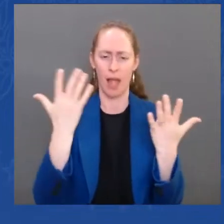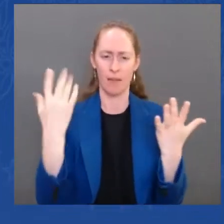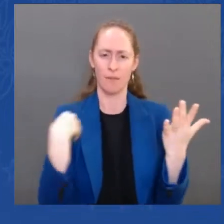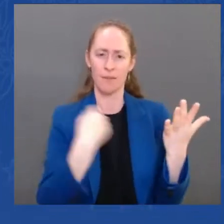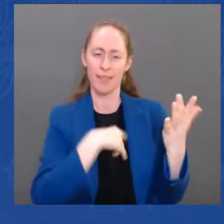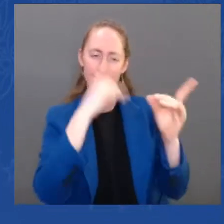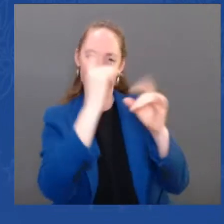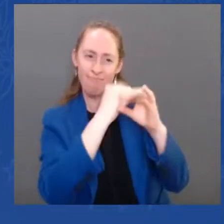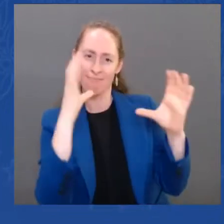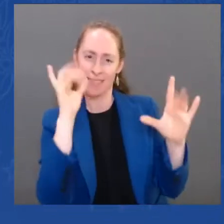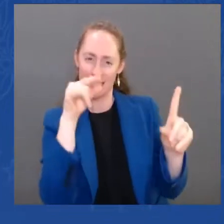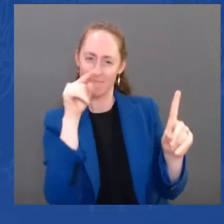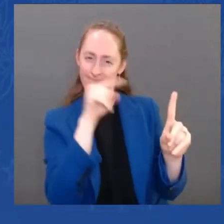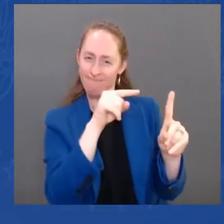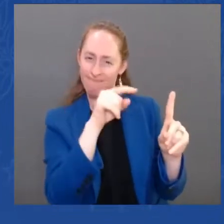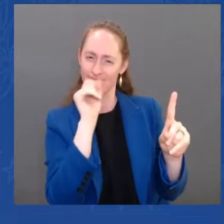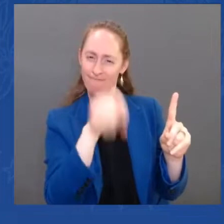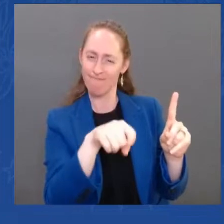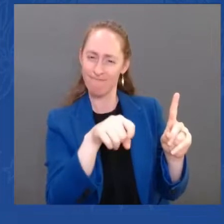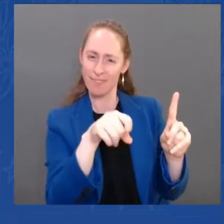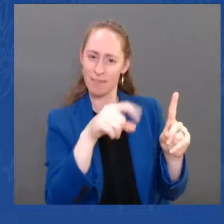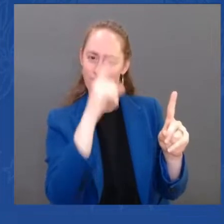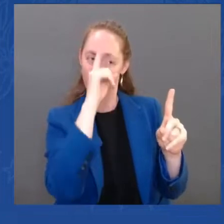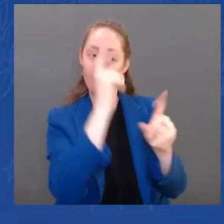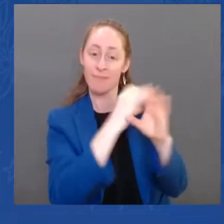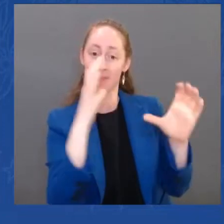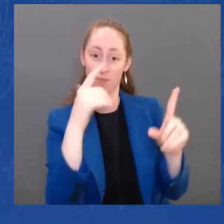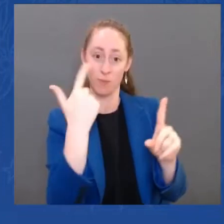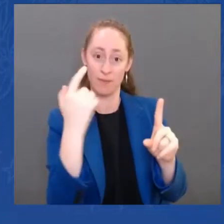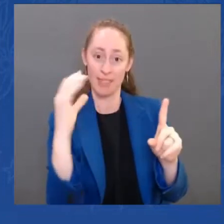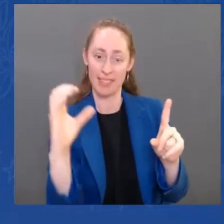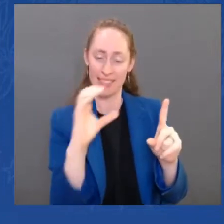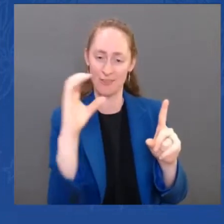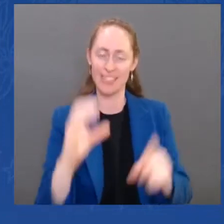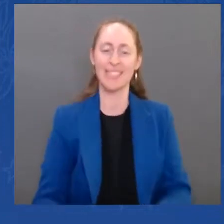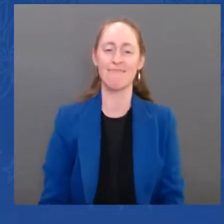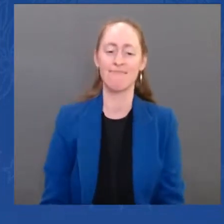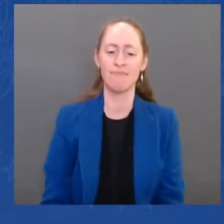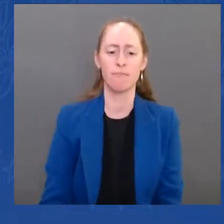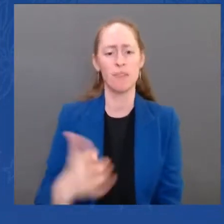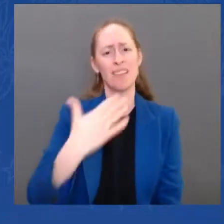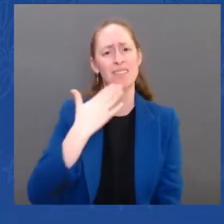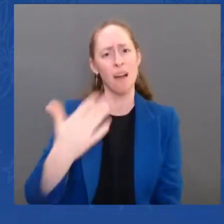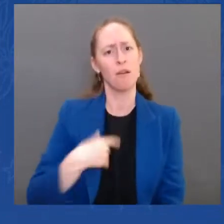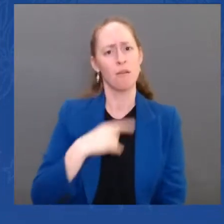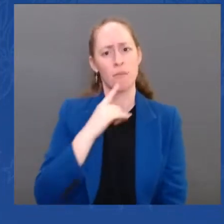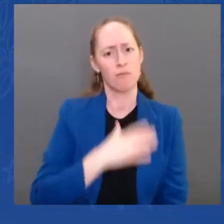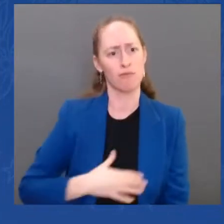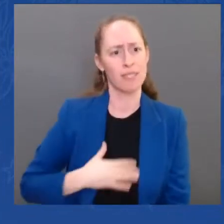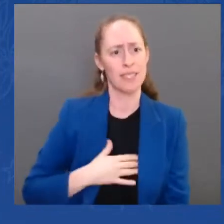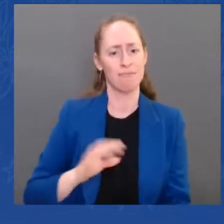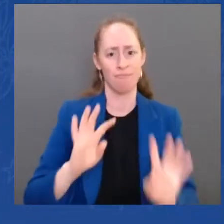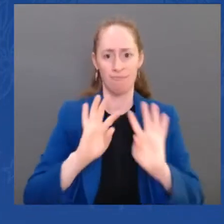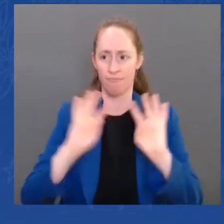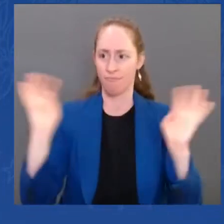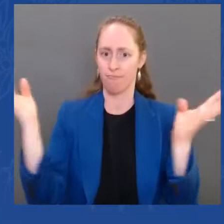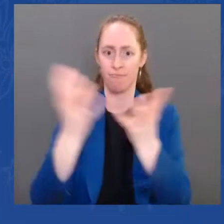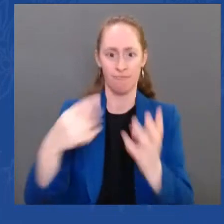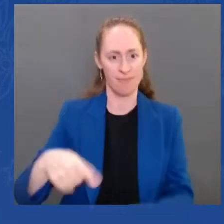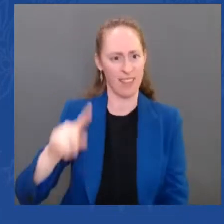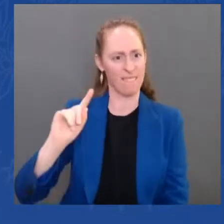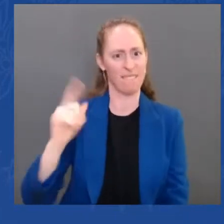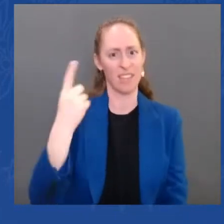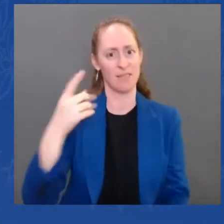to be with us for this U.S. ASEAN Special Summit, the first here in Washington, D.C.